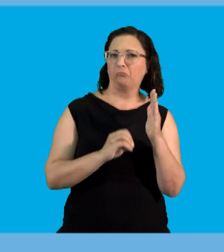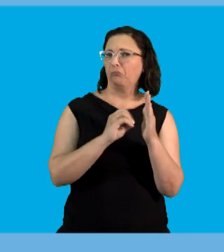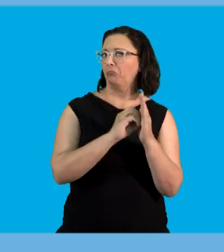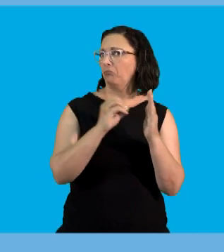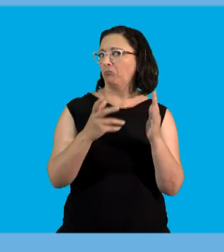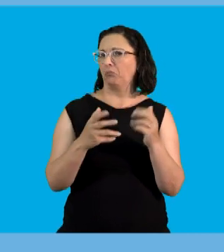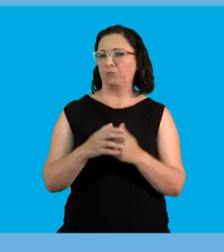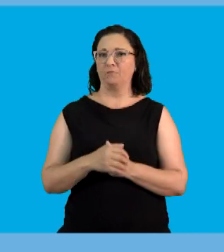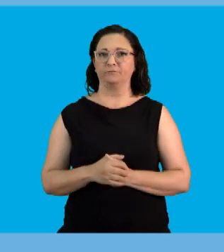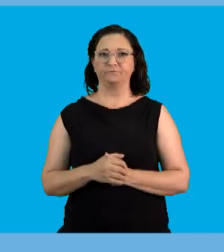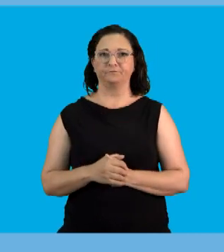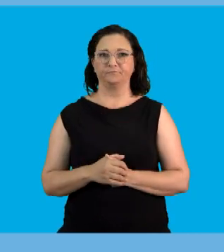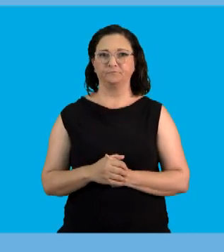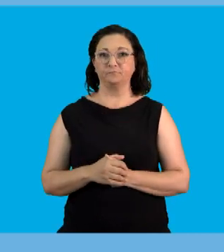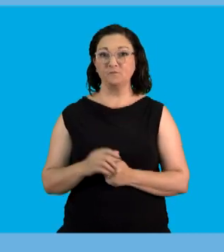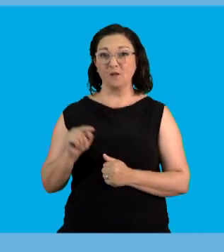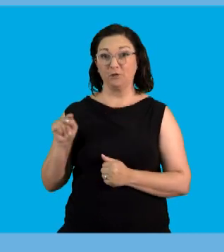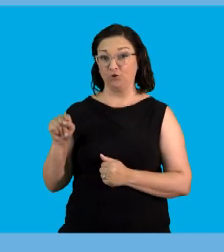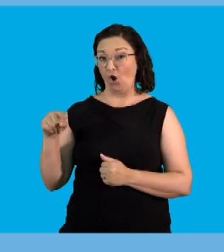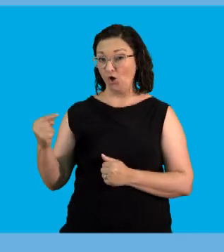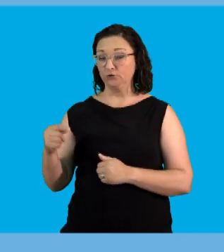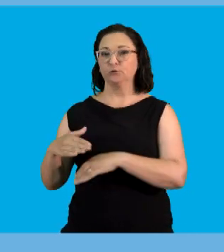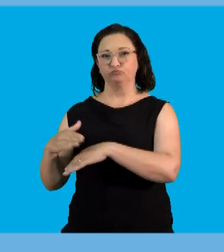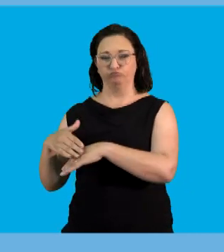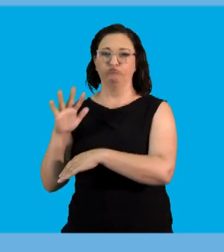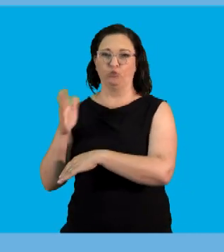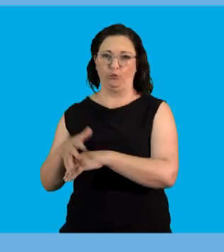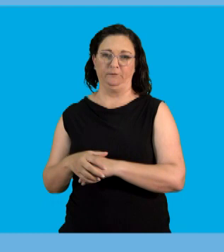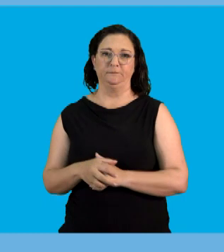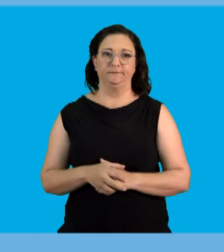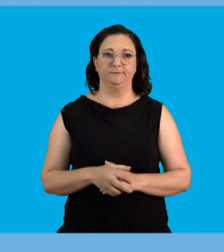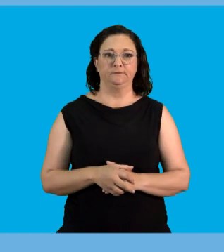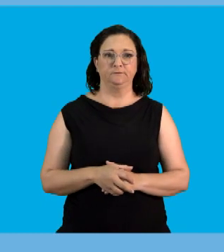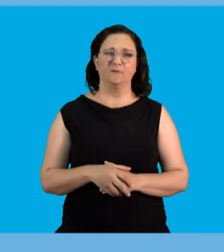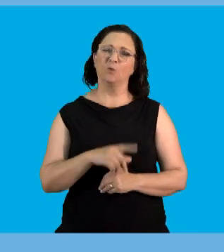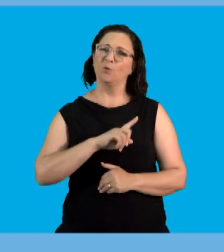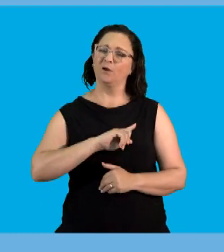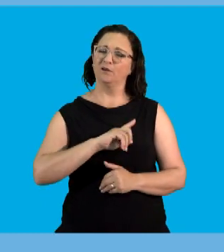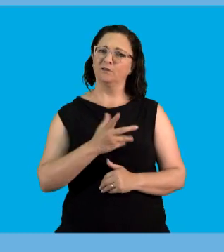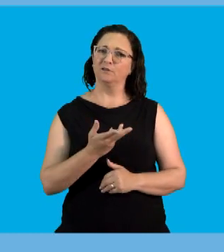gas particles to the container when the gas is hot. Why? Because